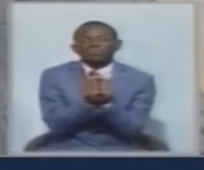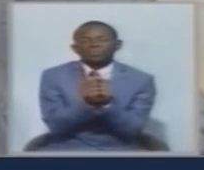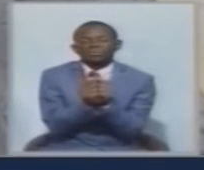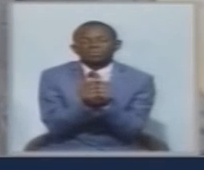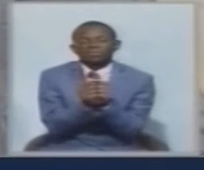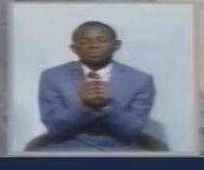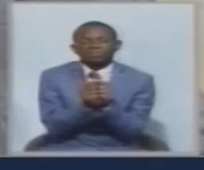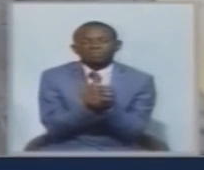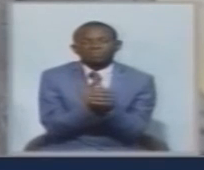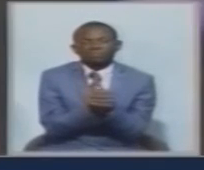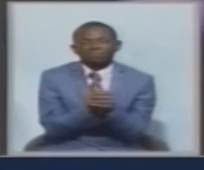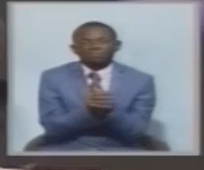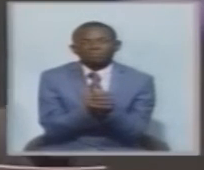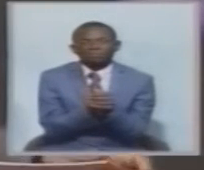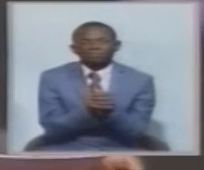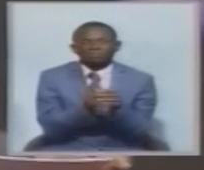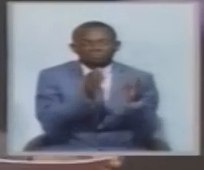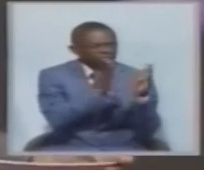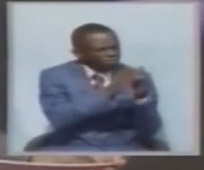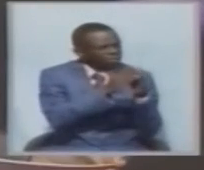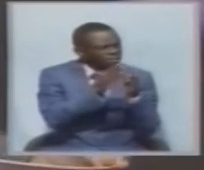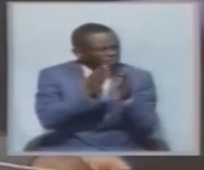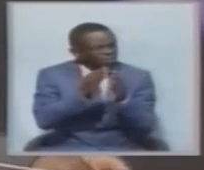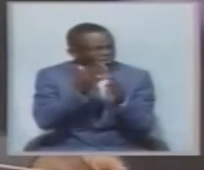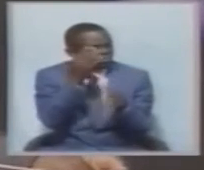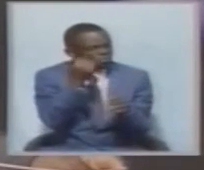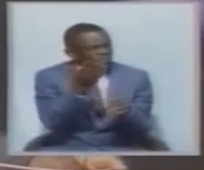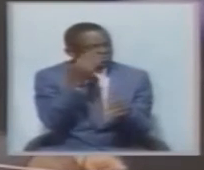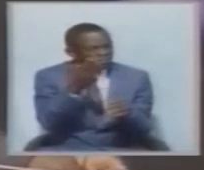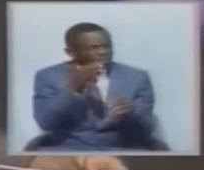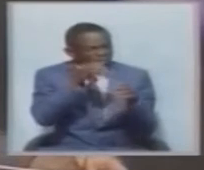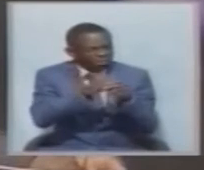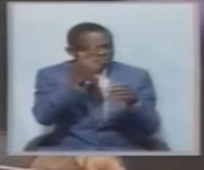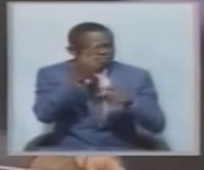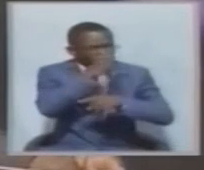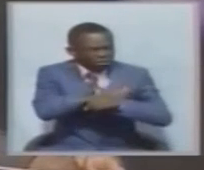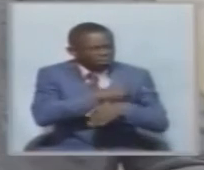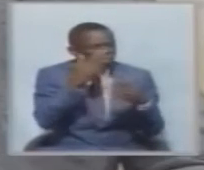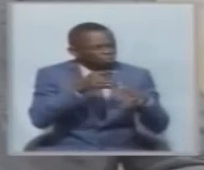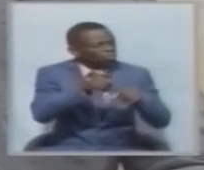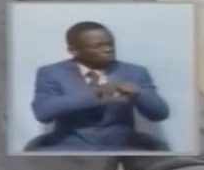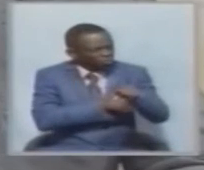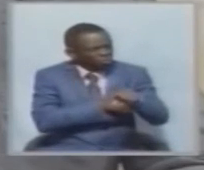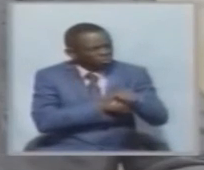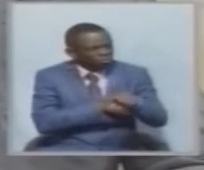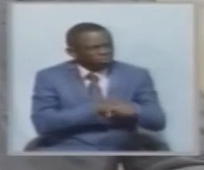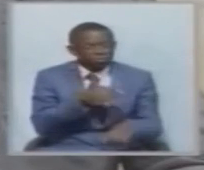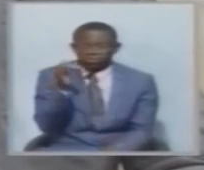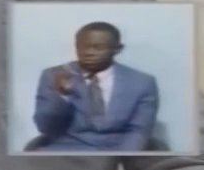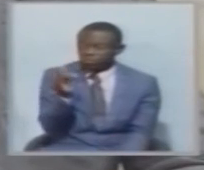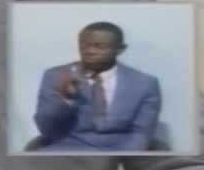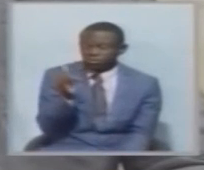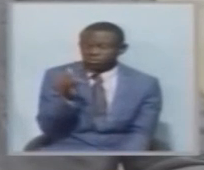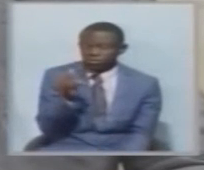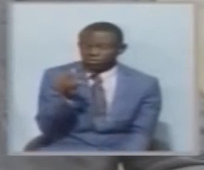during the event. 40 meetings over a period of 5 days, this must really be intense. Yes, it is, because we have a number of meeting